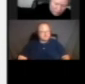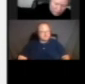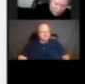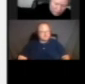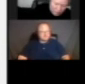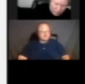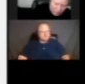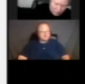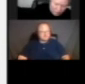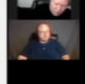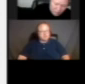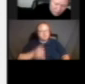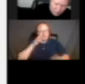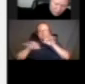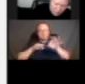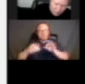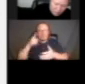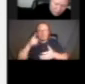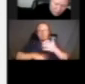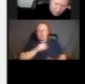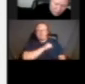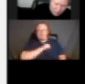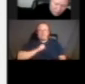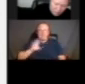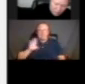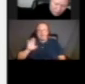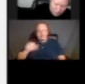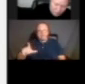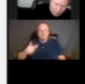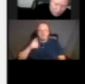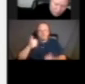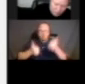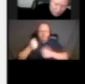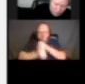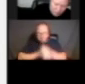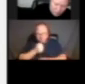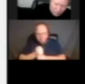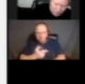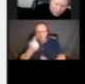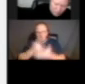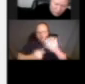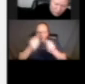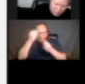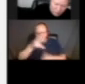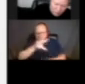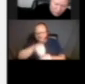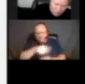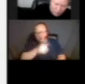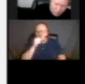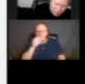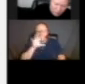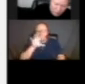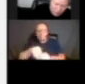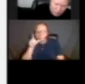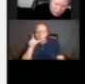It will go on and explain to you this was a Senate bill, from what year, what it entail, and who does it include,